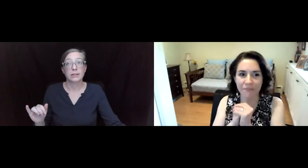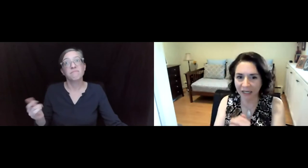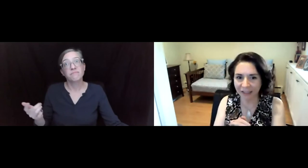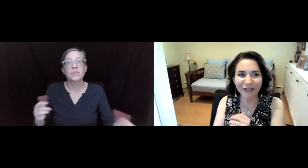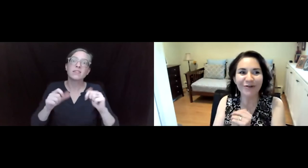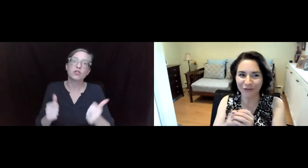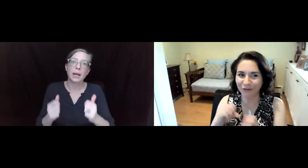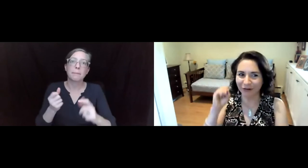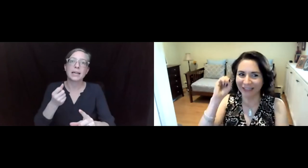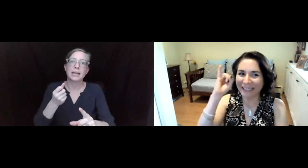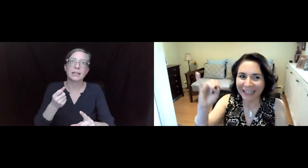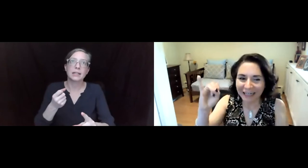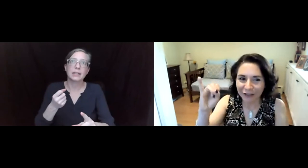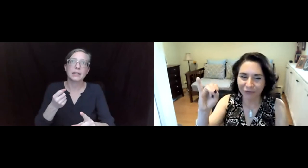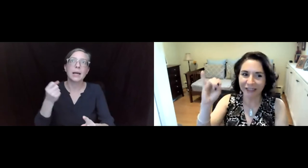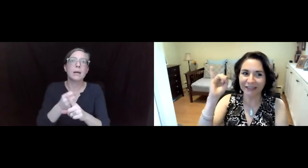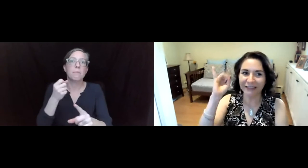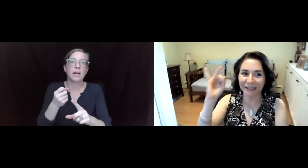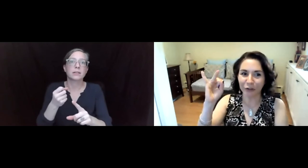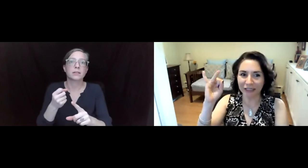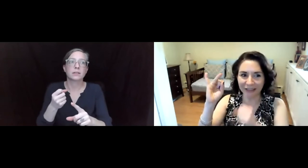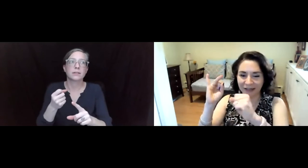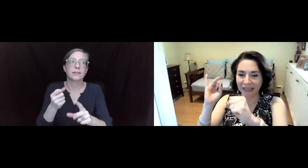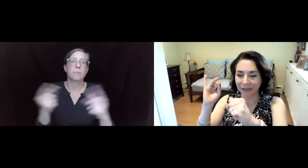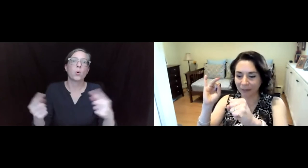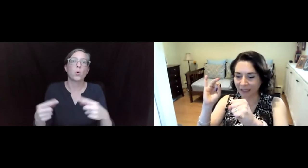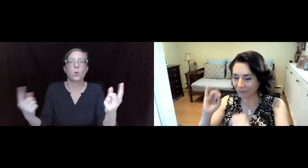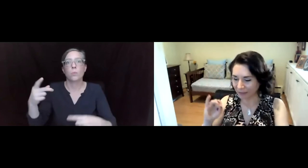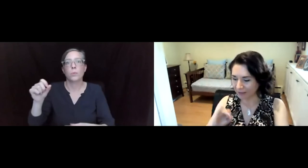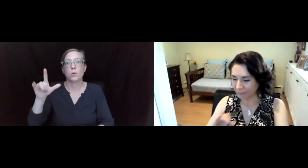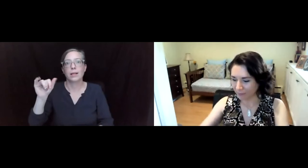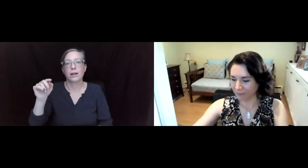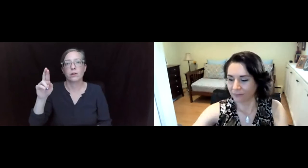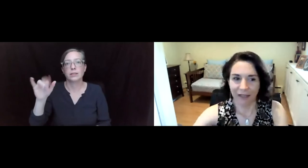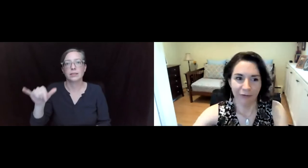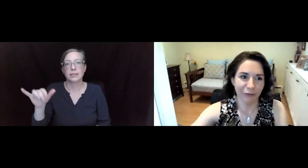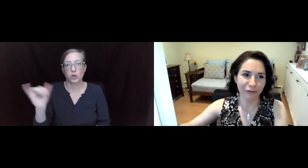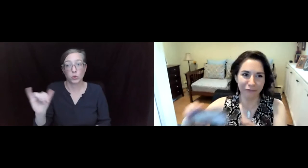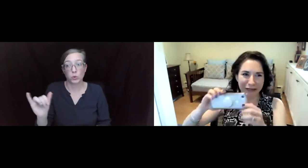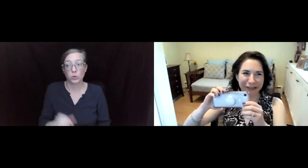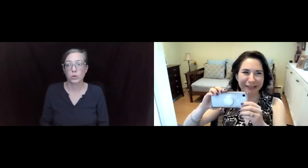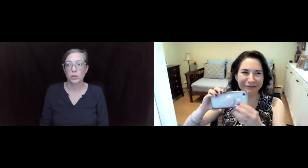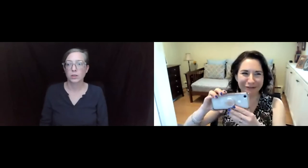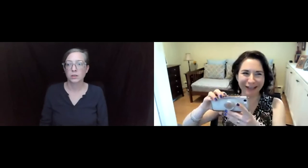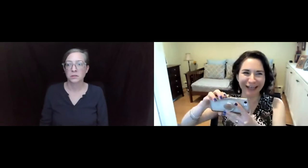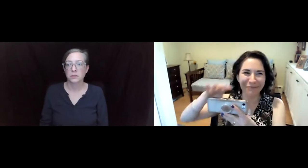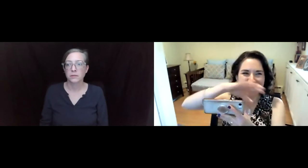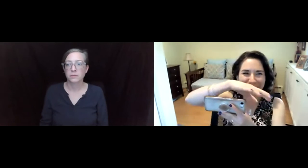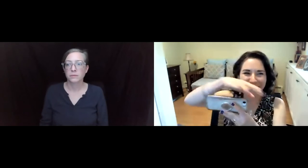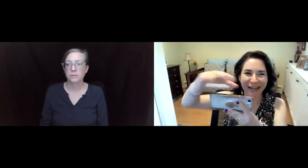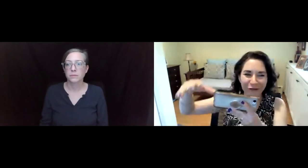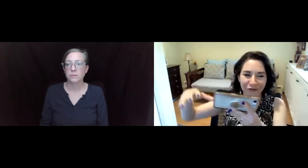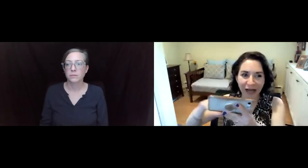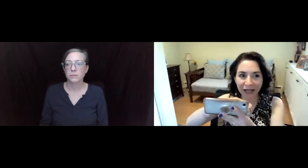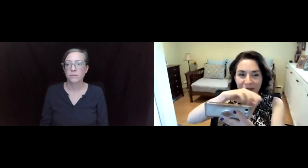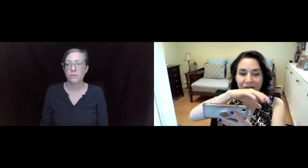shape matters for linear electrophoresis and non-linear. Imagine, for example, I don't know, something like my cell phone, and we have